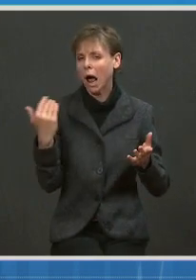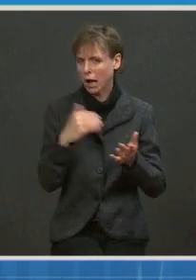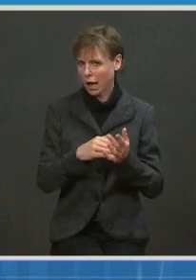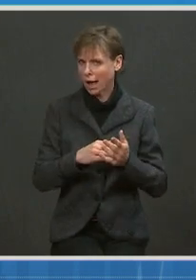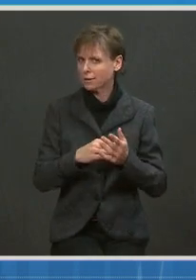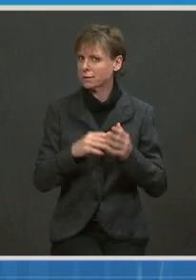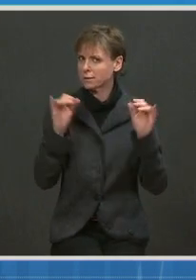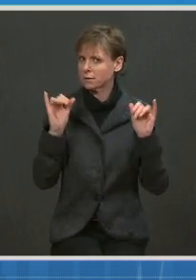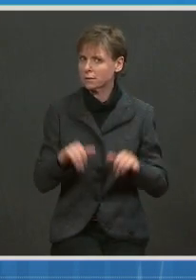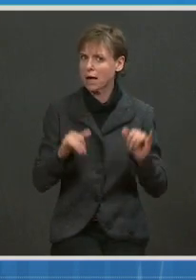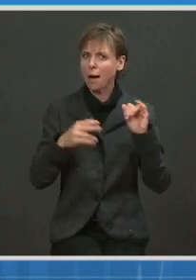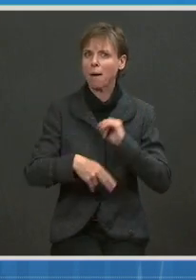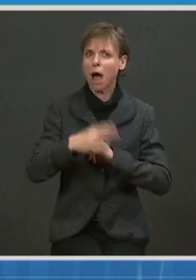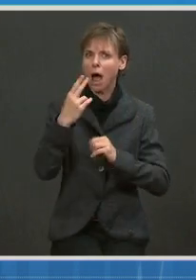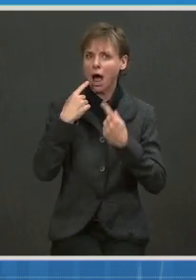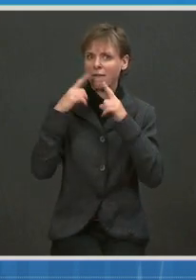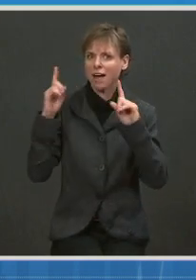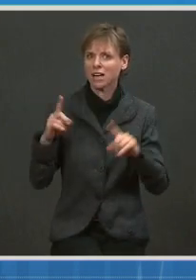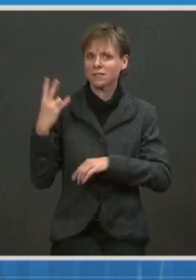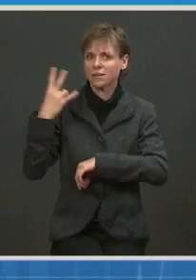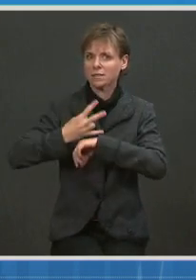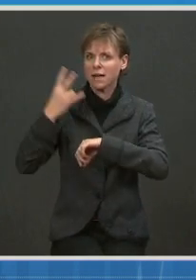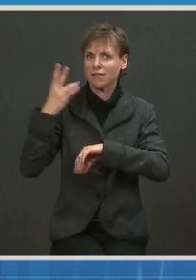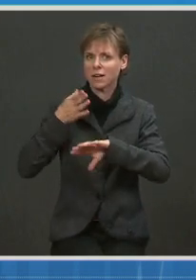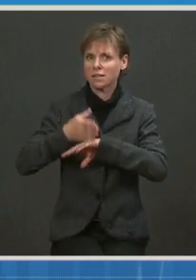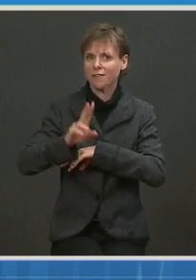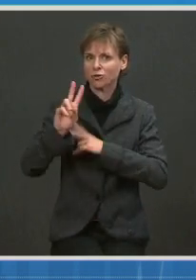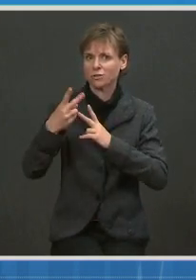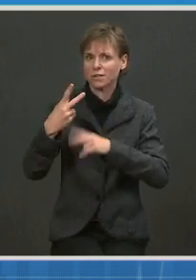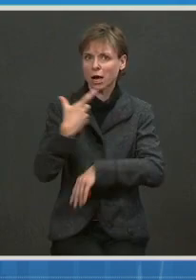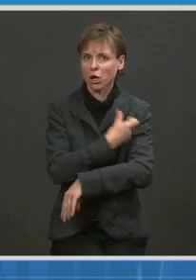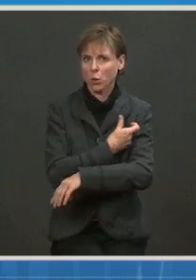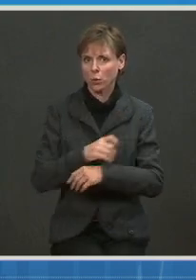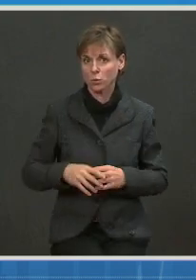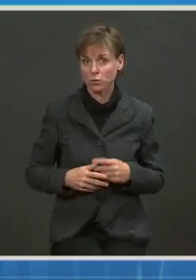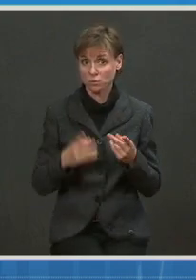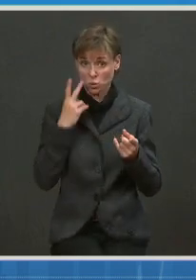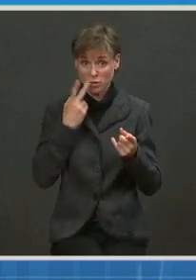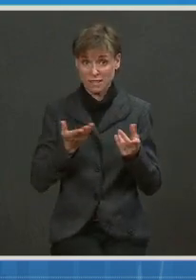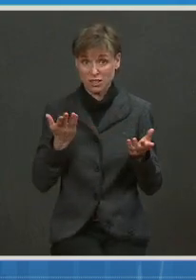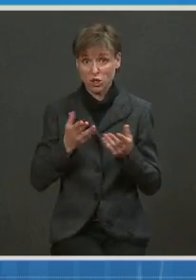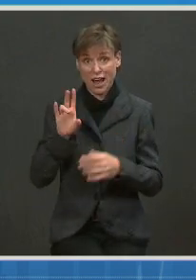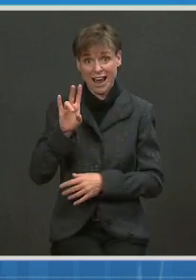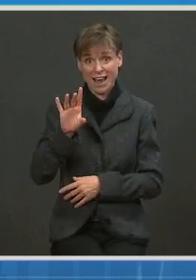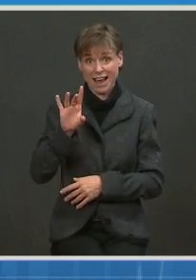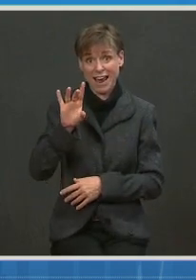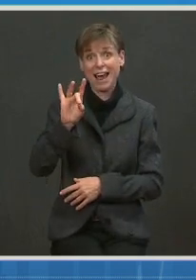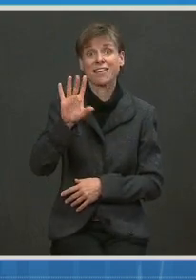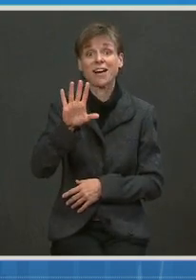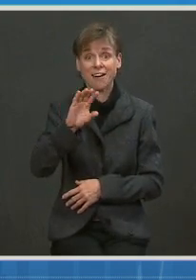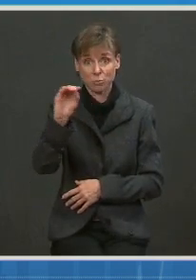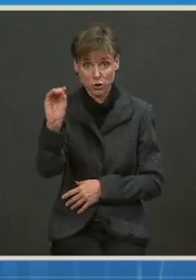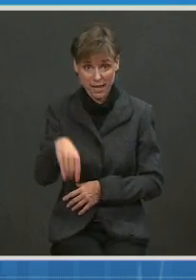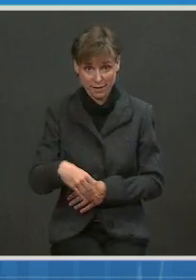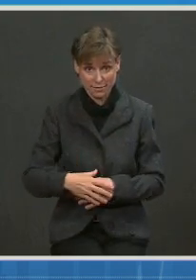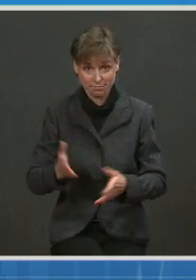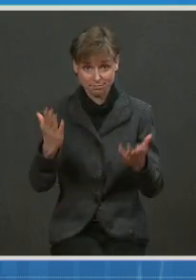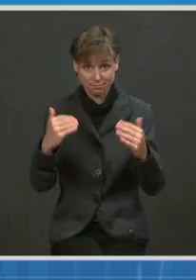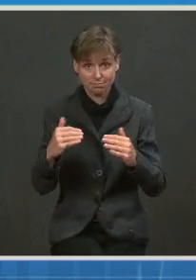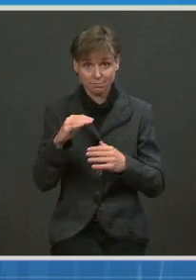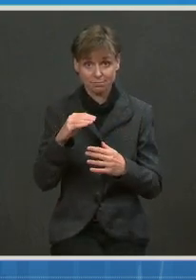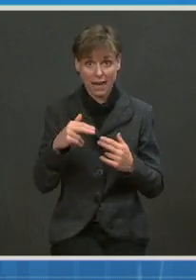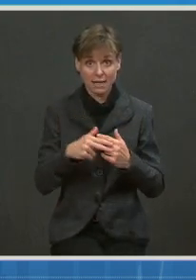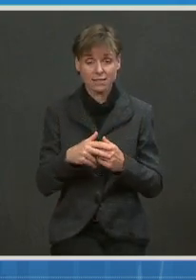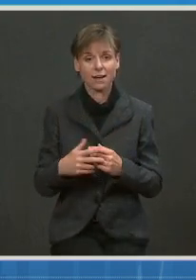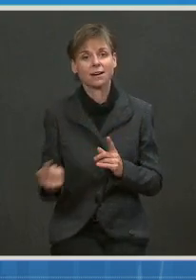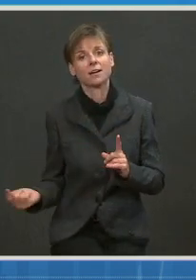effectiveness 7 days after the second dose, as shown here with 85%. Next slide. Back